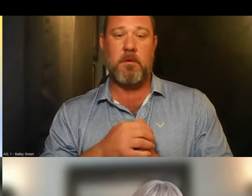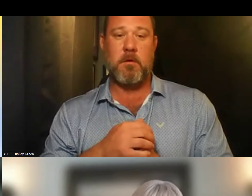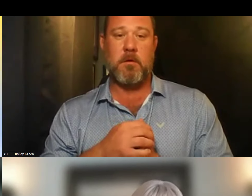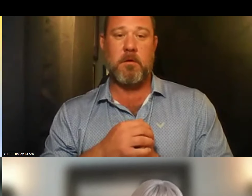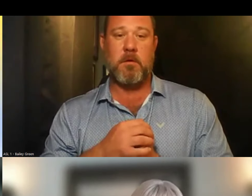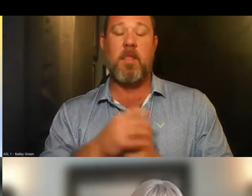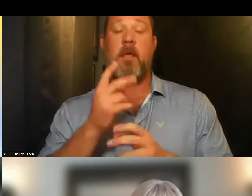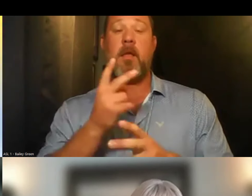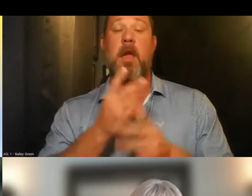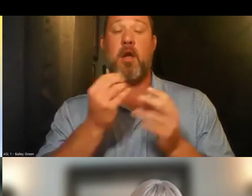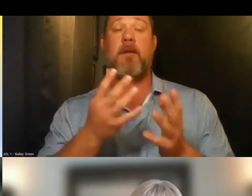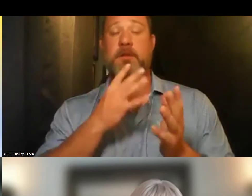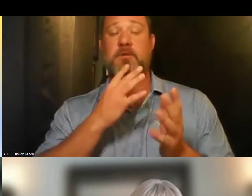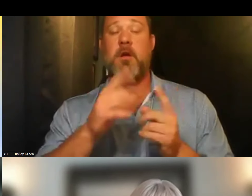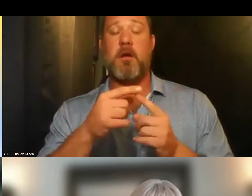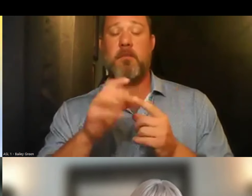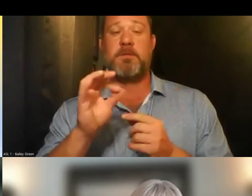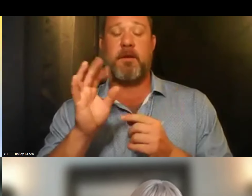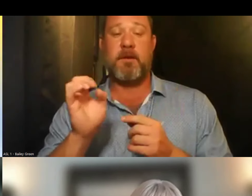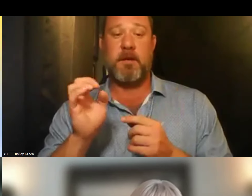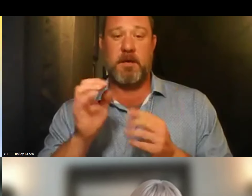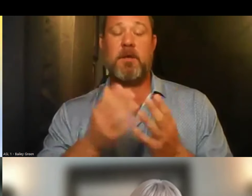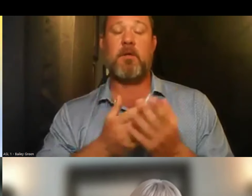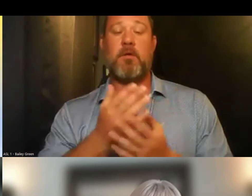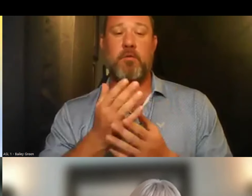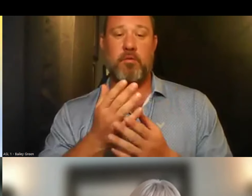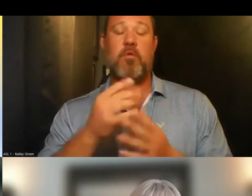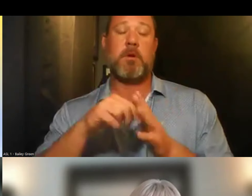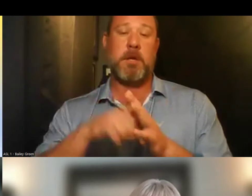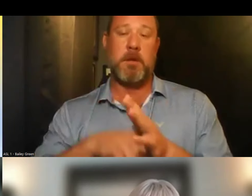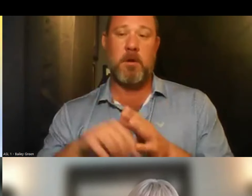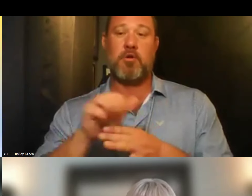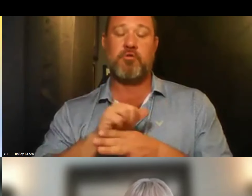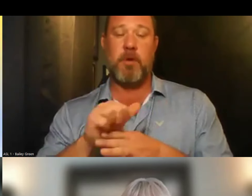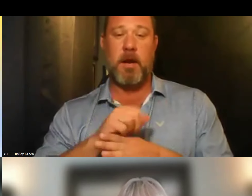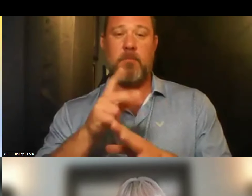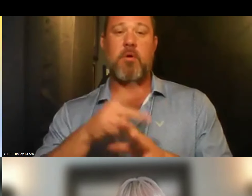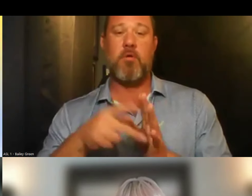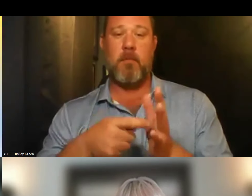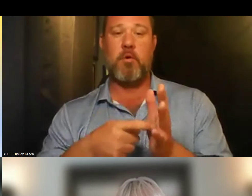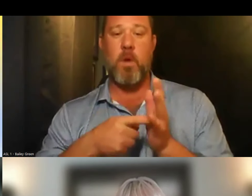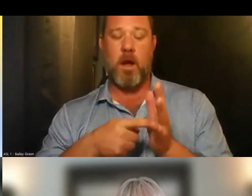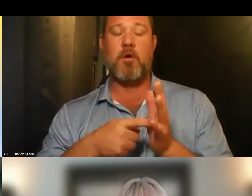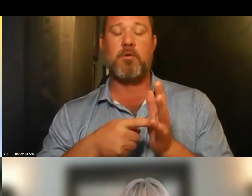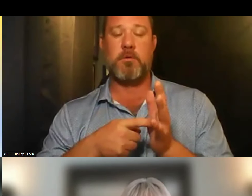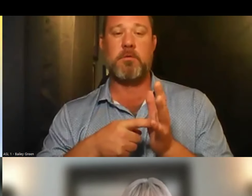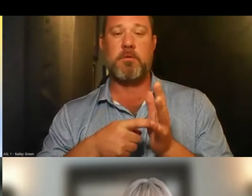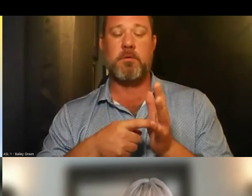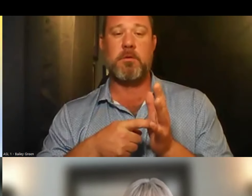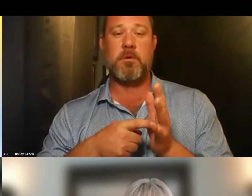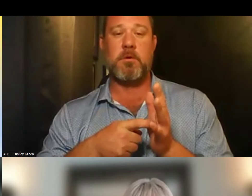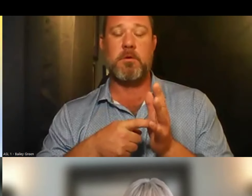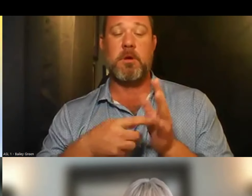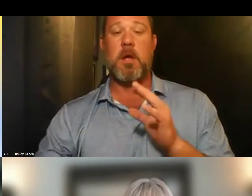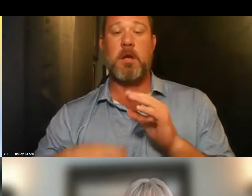of in our CFEs, they do go through a pretty robust training program as required by the statute. In